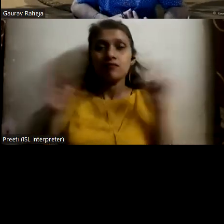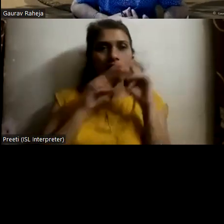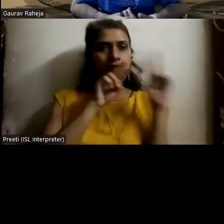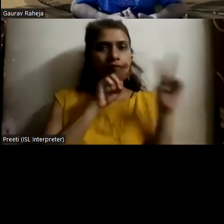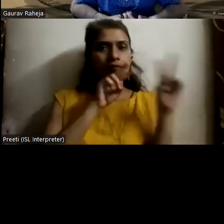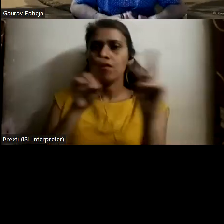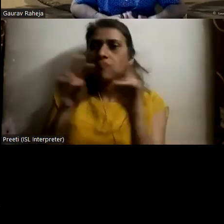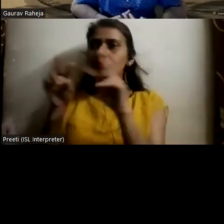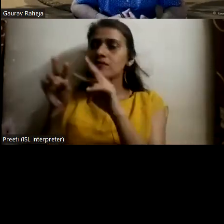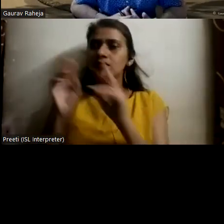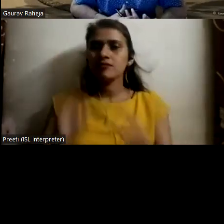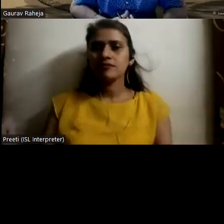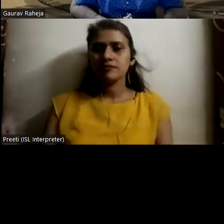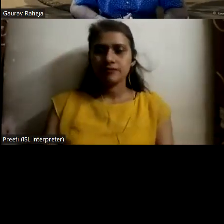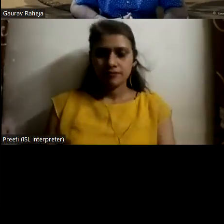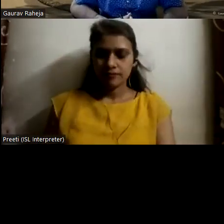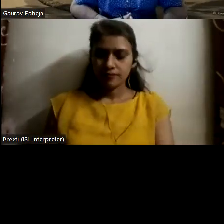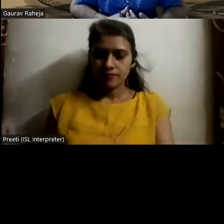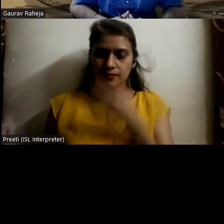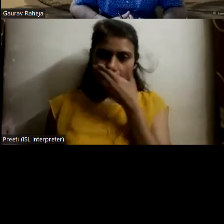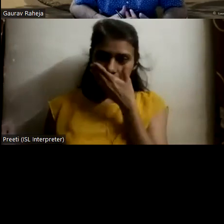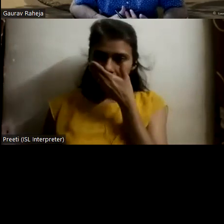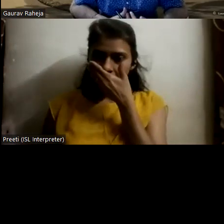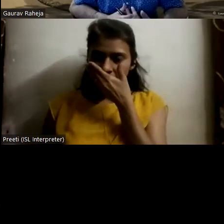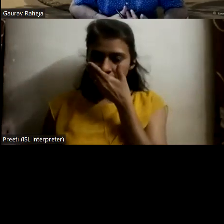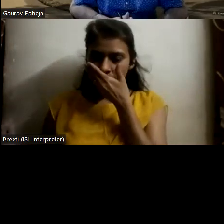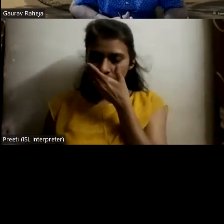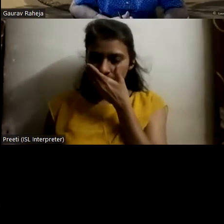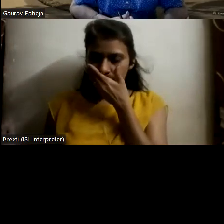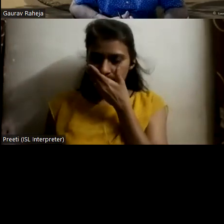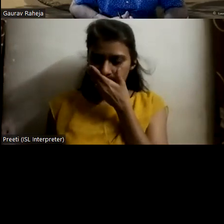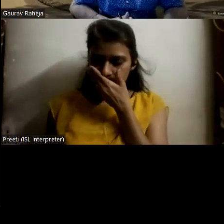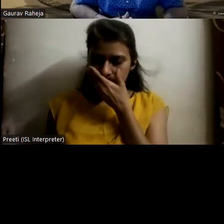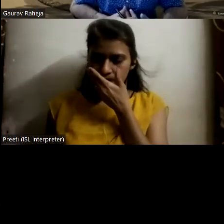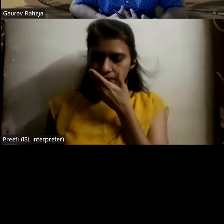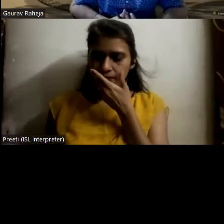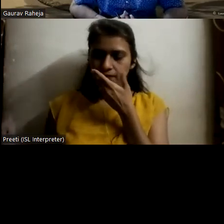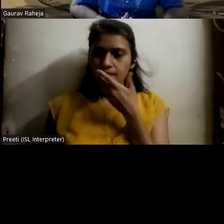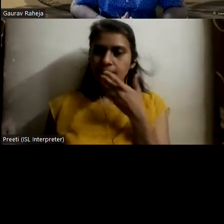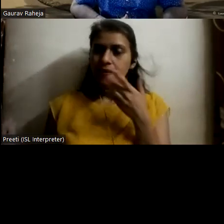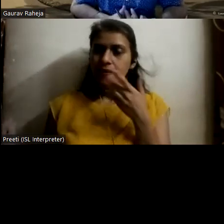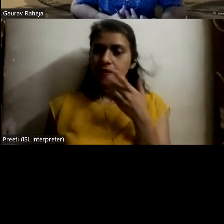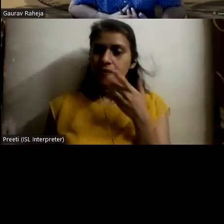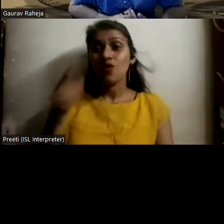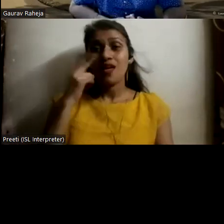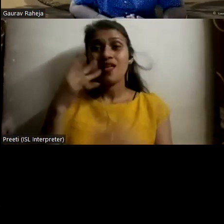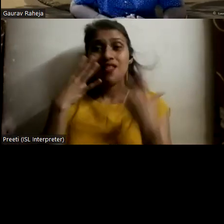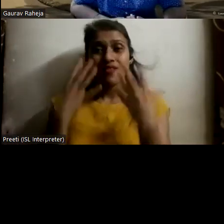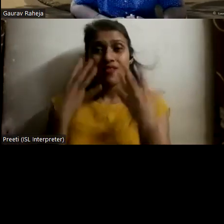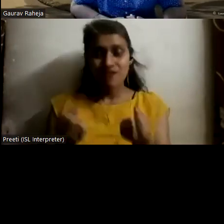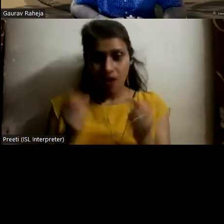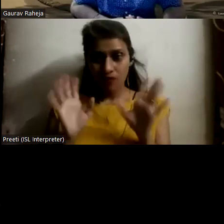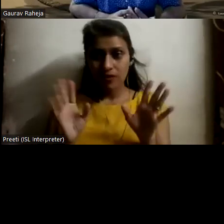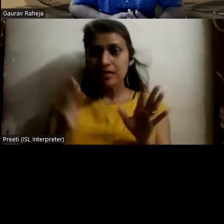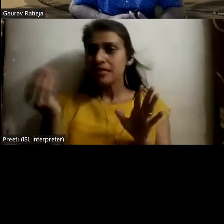from a certain lens, you will realize that the world has so many gaps. And you can identify some of those